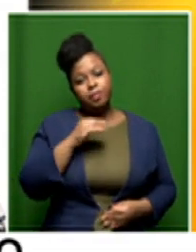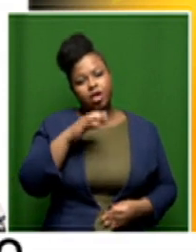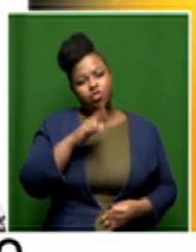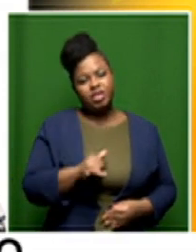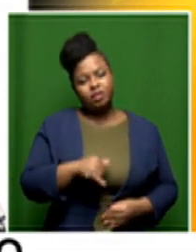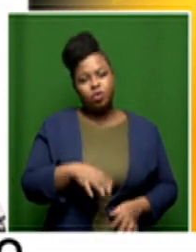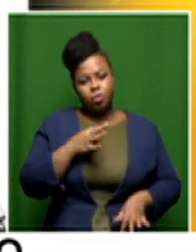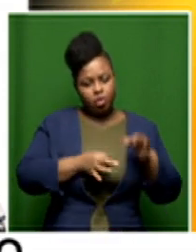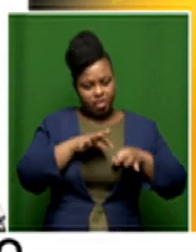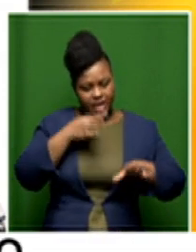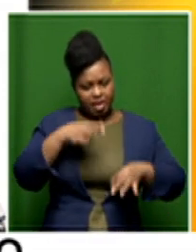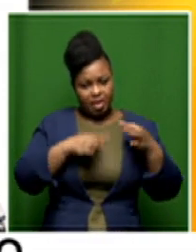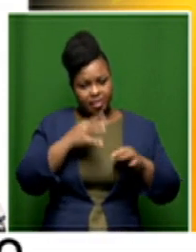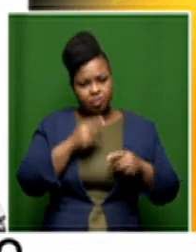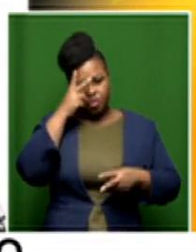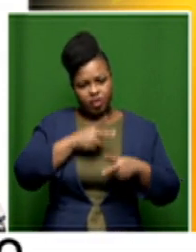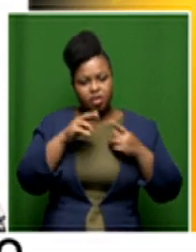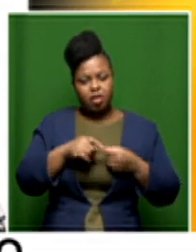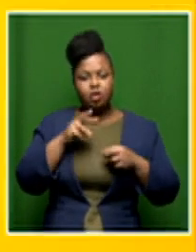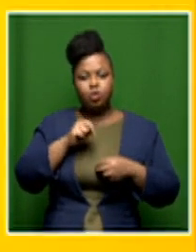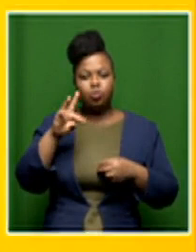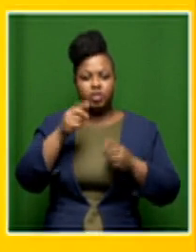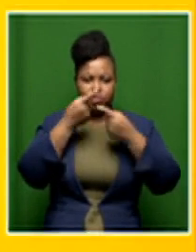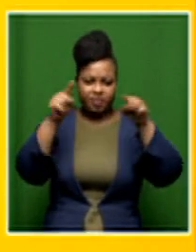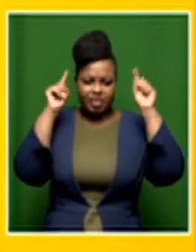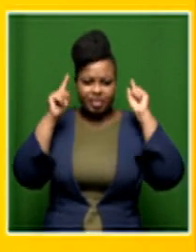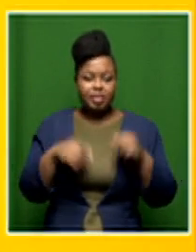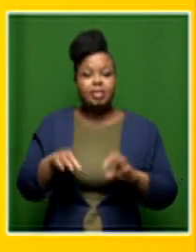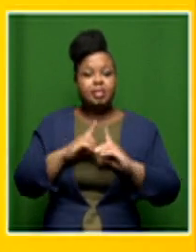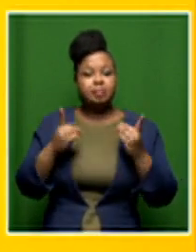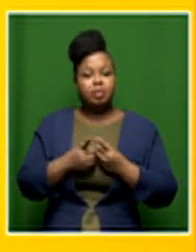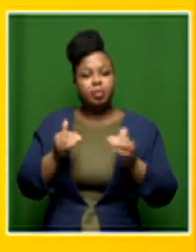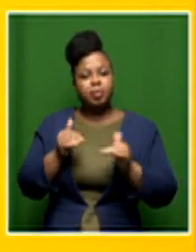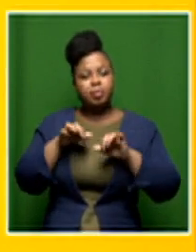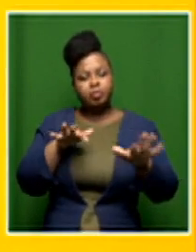political analyst and associate professor at the Northwest University, the Department of Public